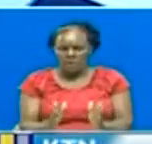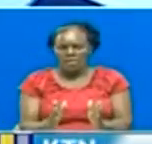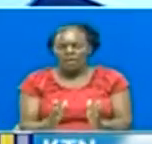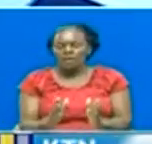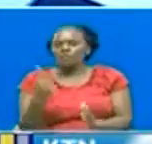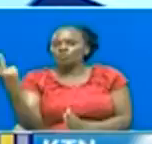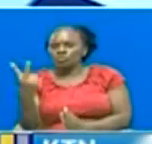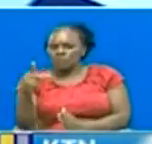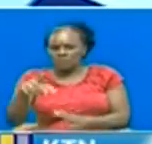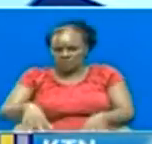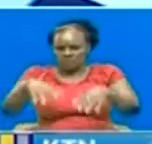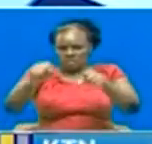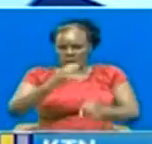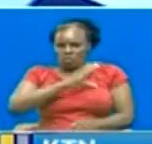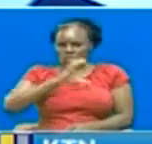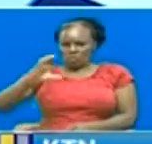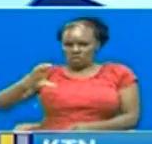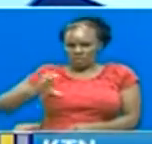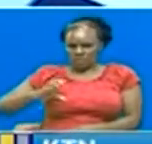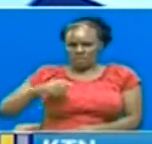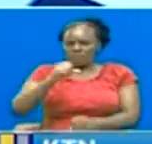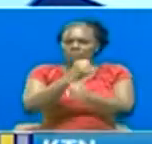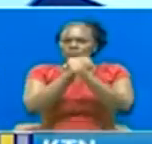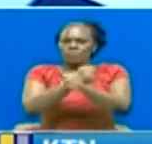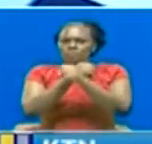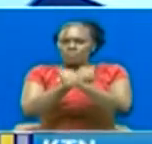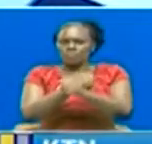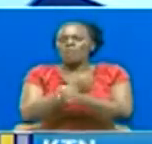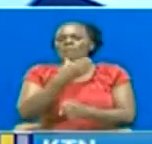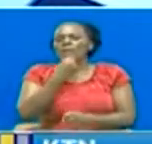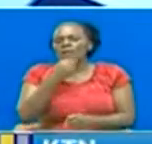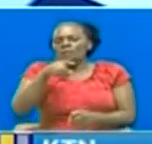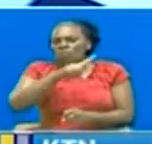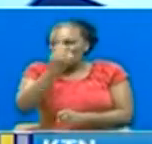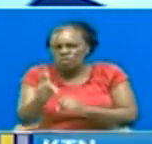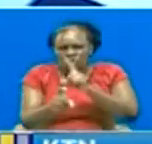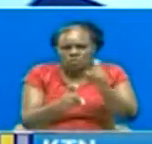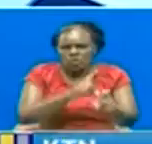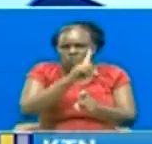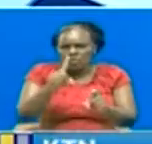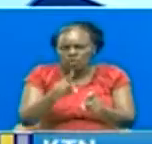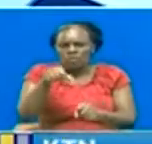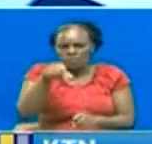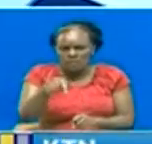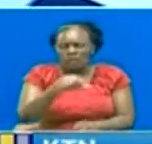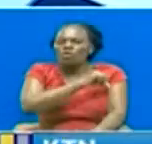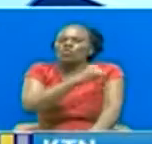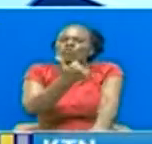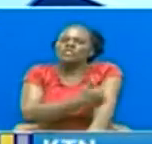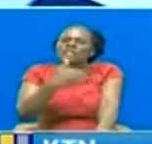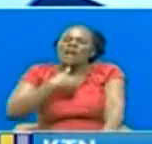Asmama, Kamama, who chaired the session, spiritedly defended Boinet when some members questioned the authenticity of his